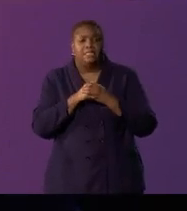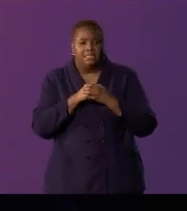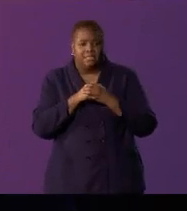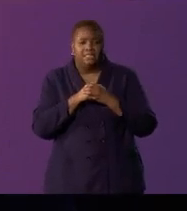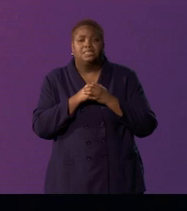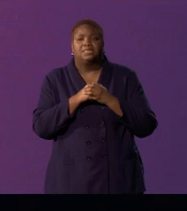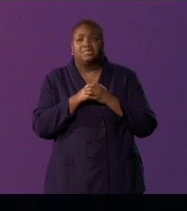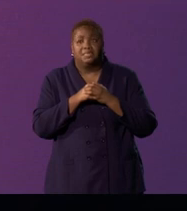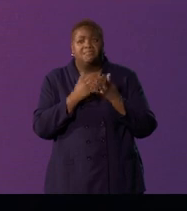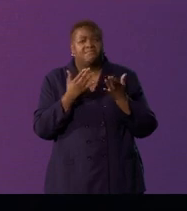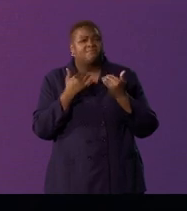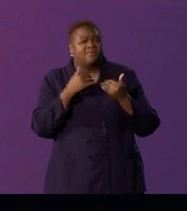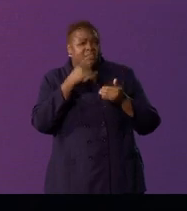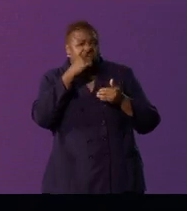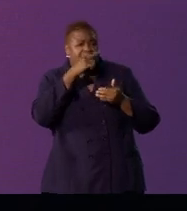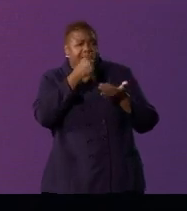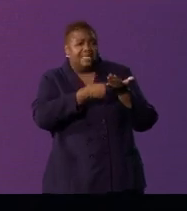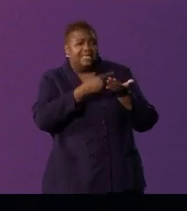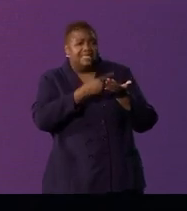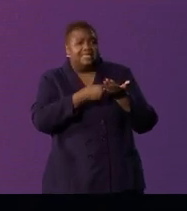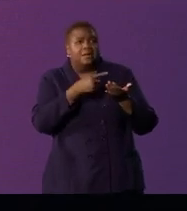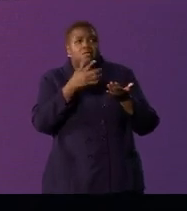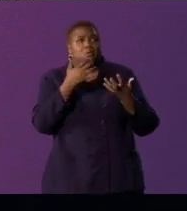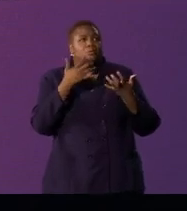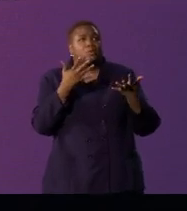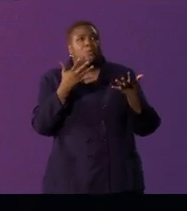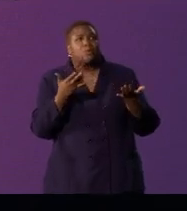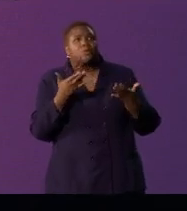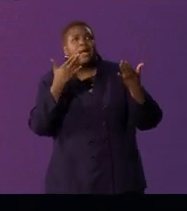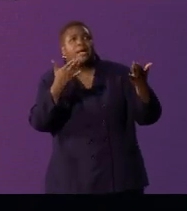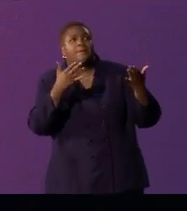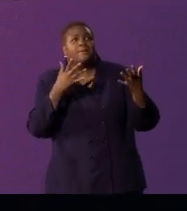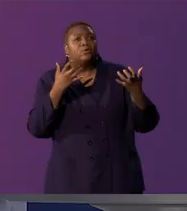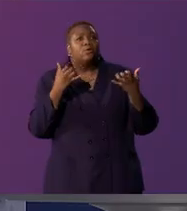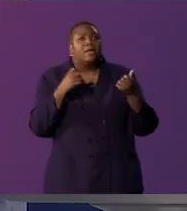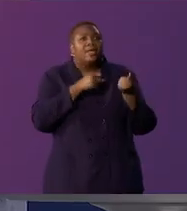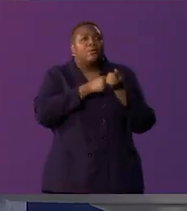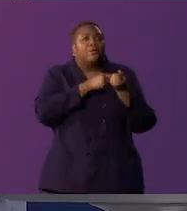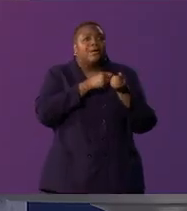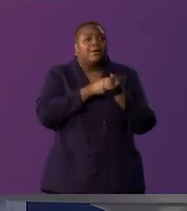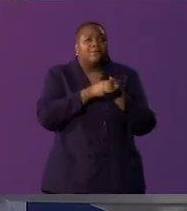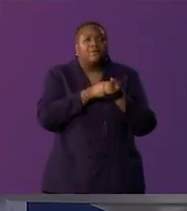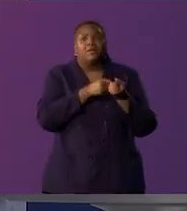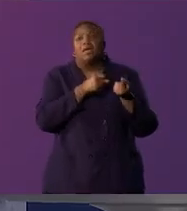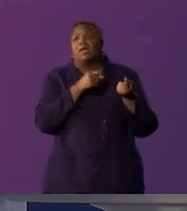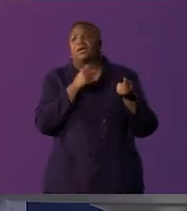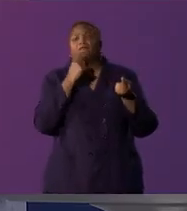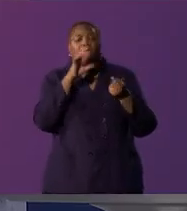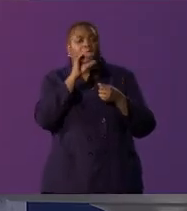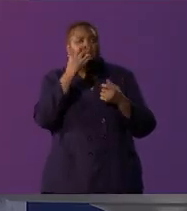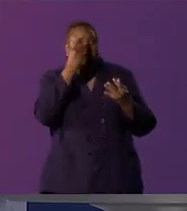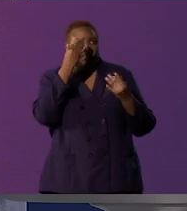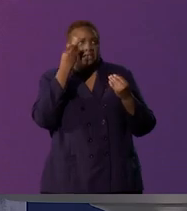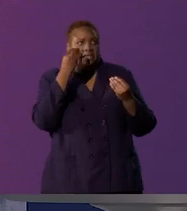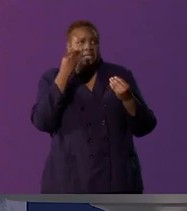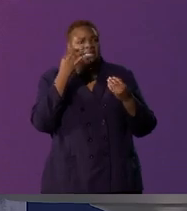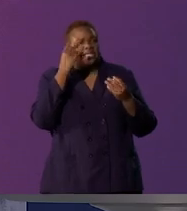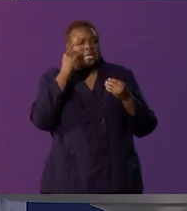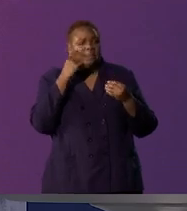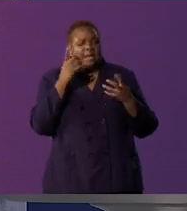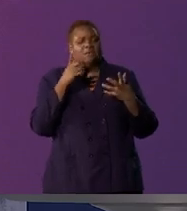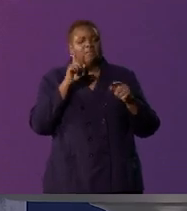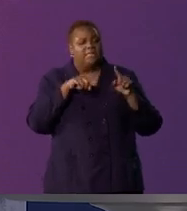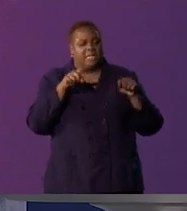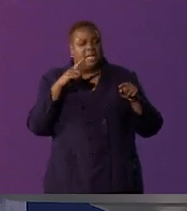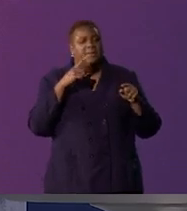about, what you would recommend or what you might advocate at this point for companies to think about as they think about the dynamic of